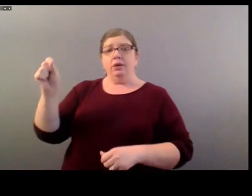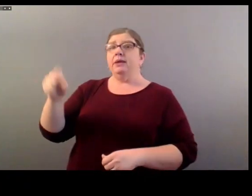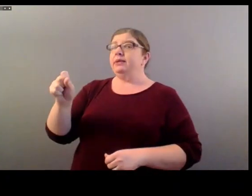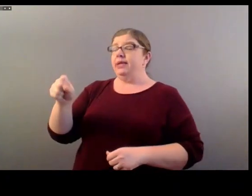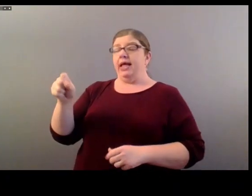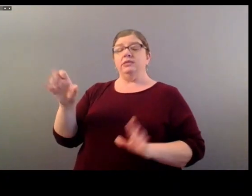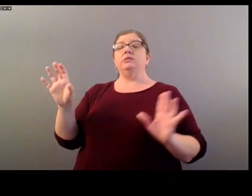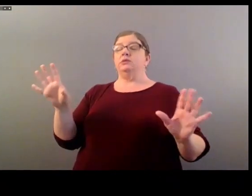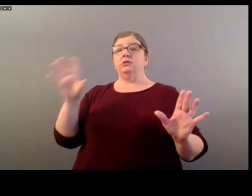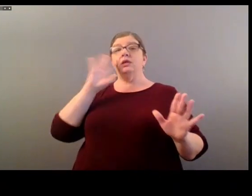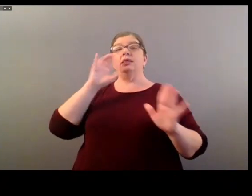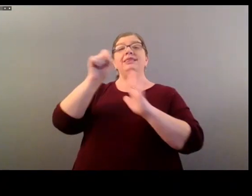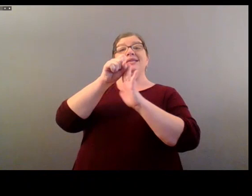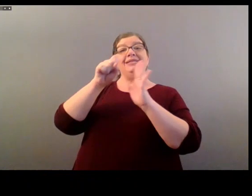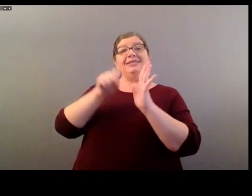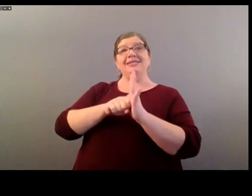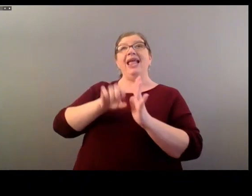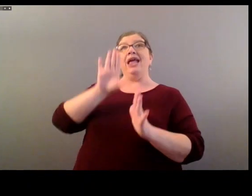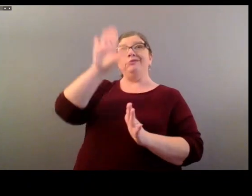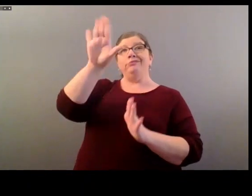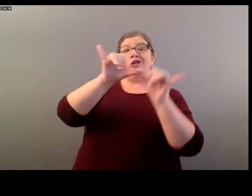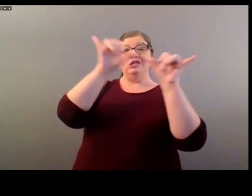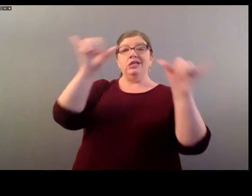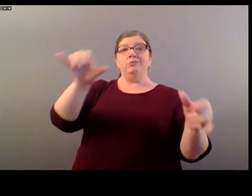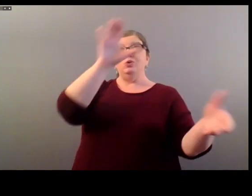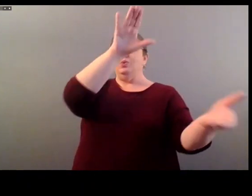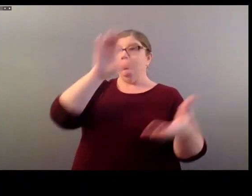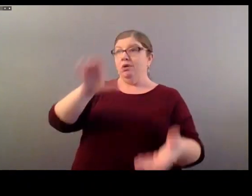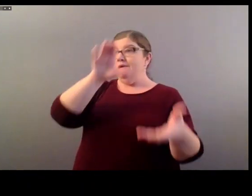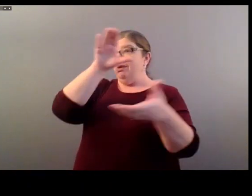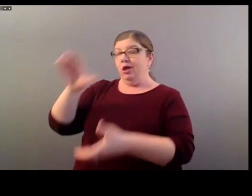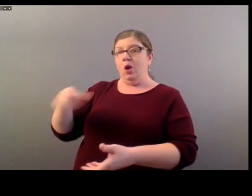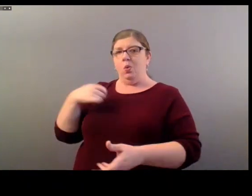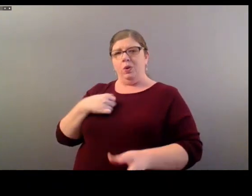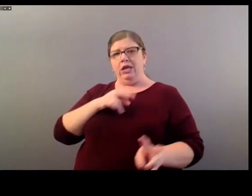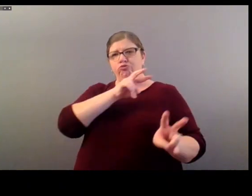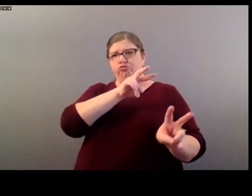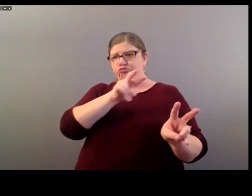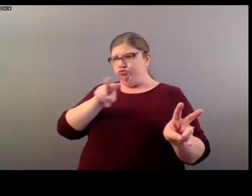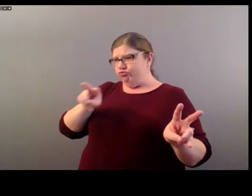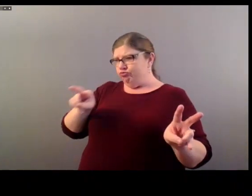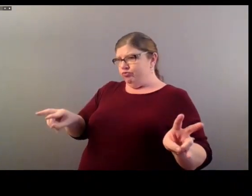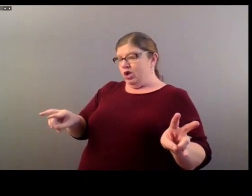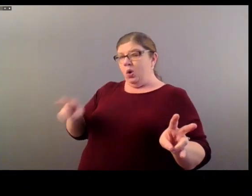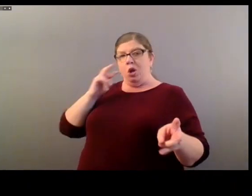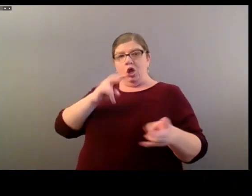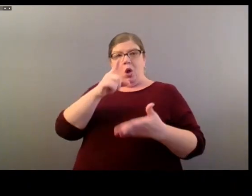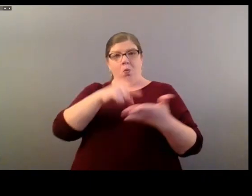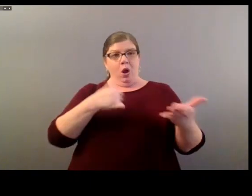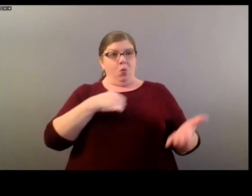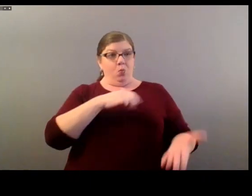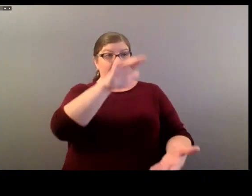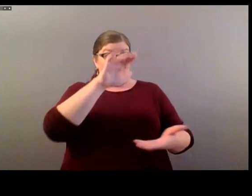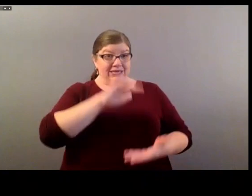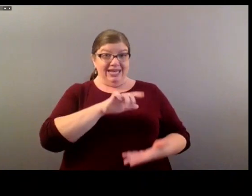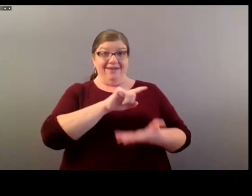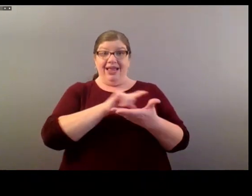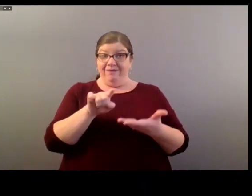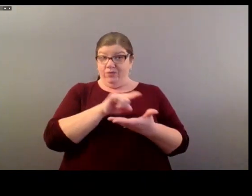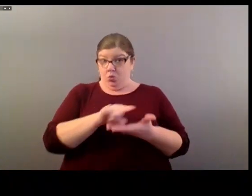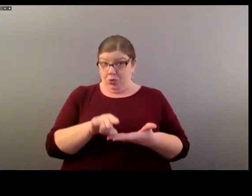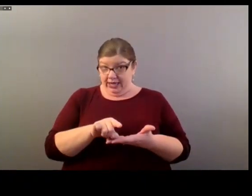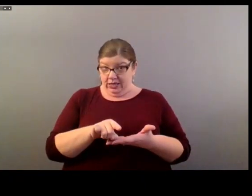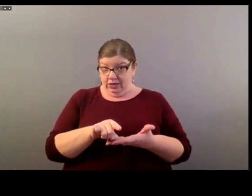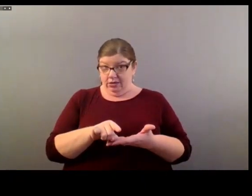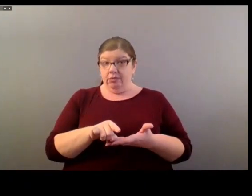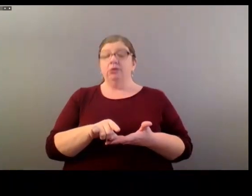the state allocation, we track what we receive on a weekly basis. We run